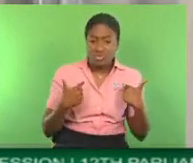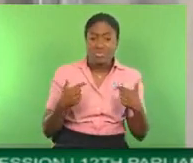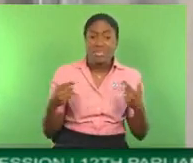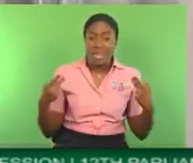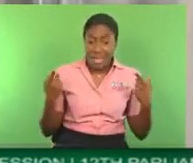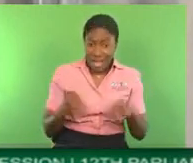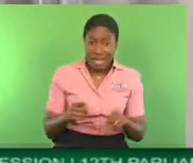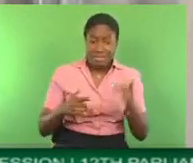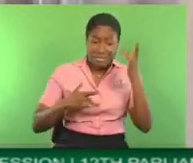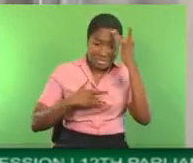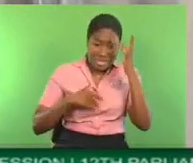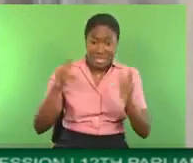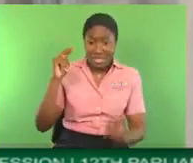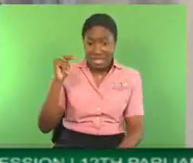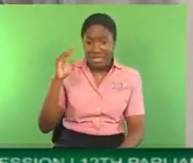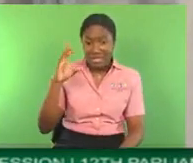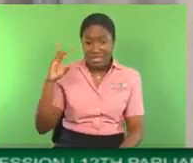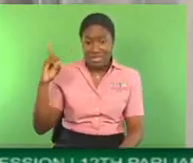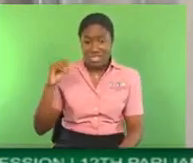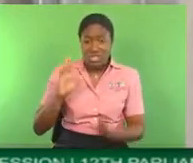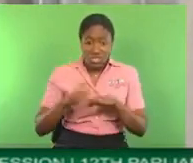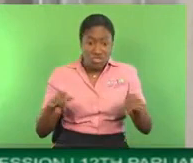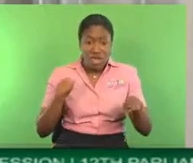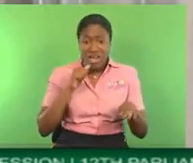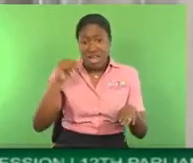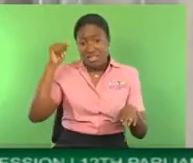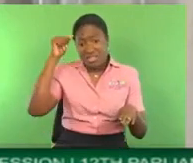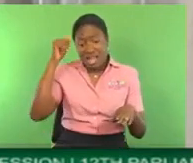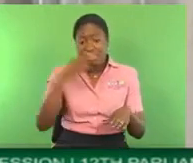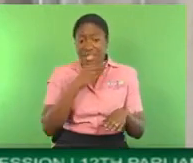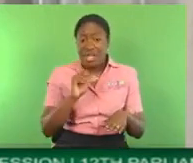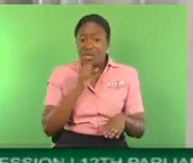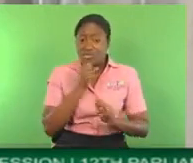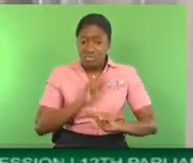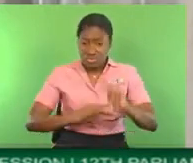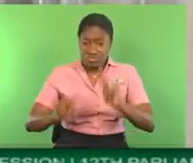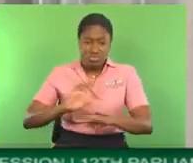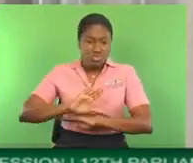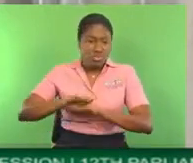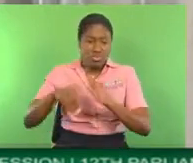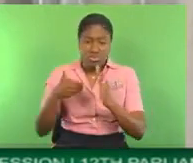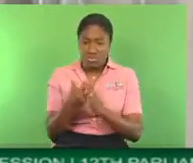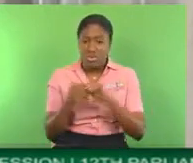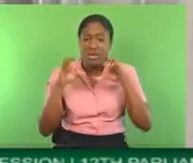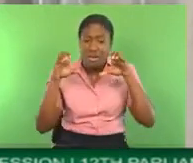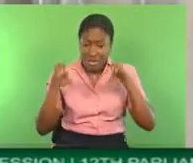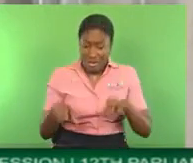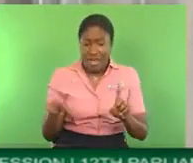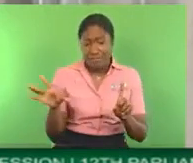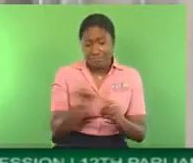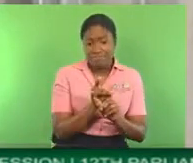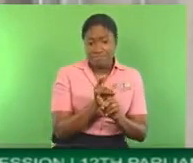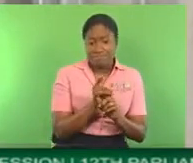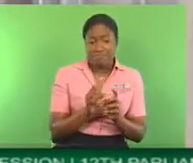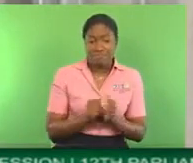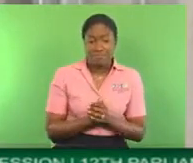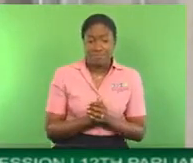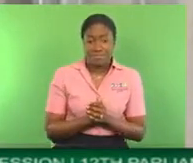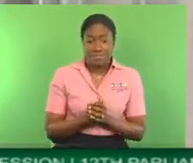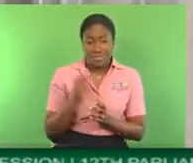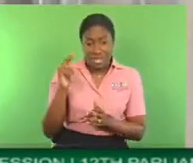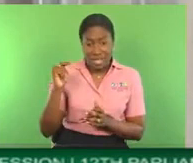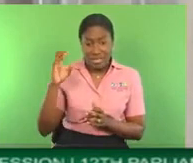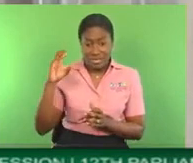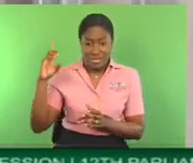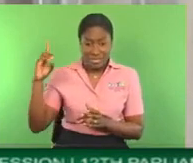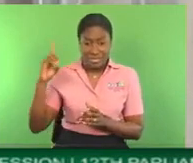NCDs. Children, adults, and the elderly are all vulnerable to the risk factors contributing to